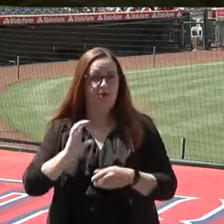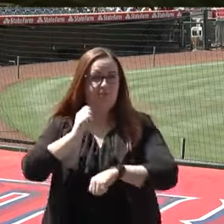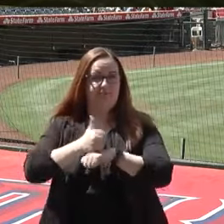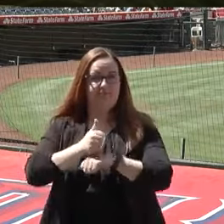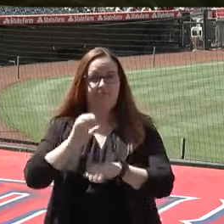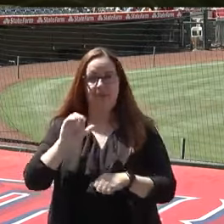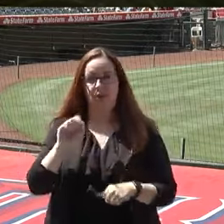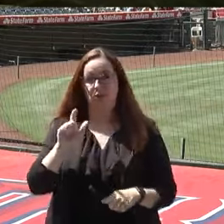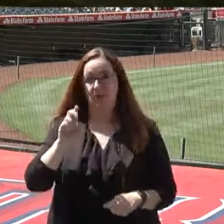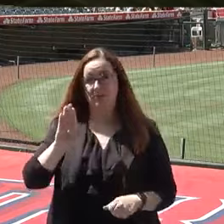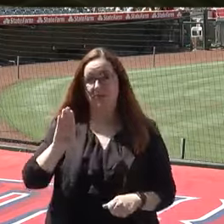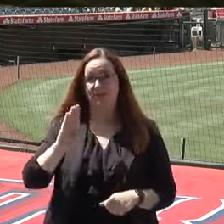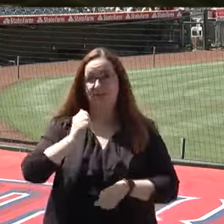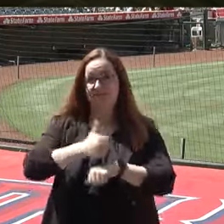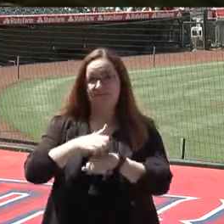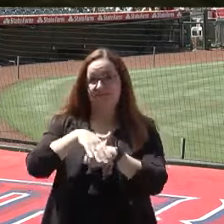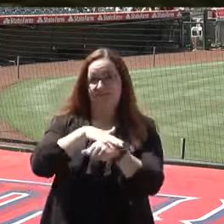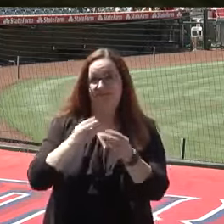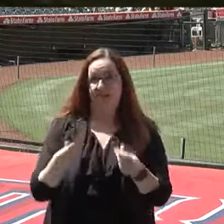located.